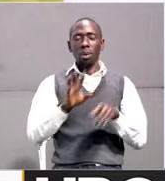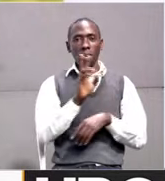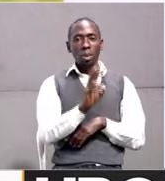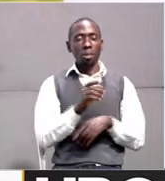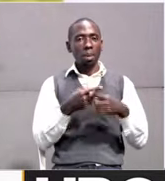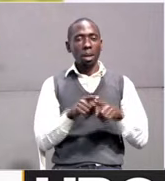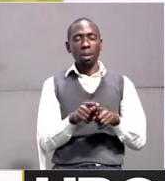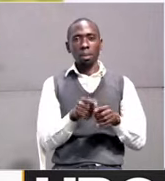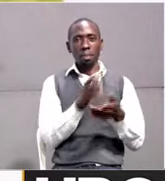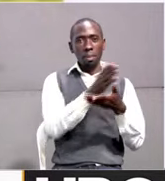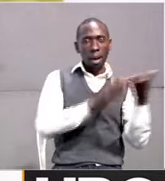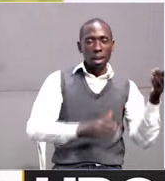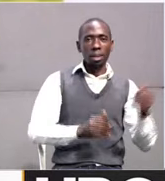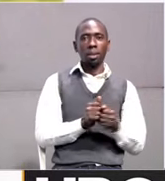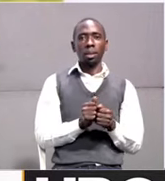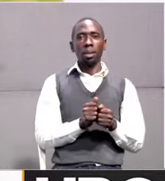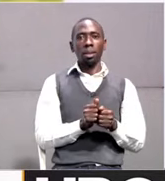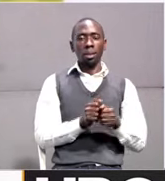grass,